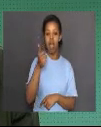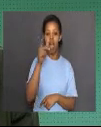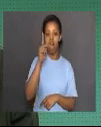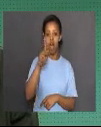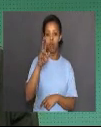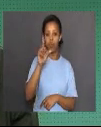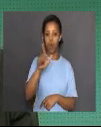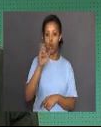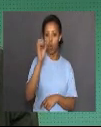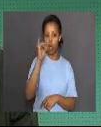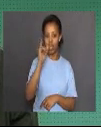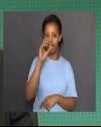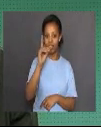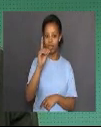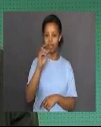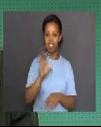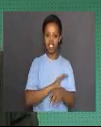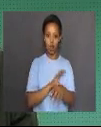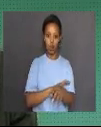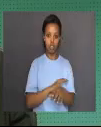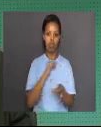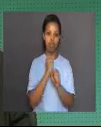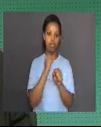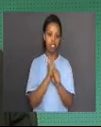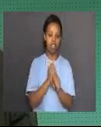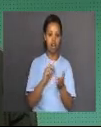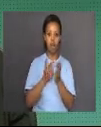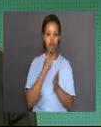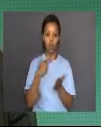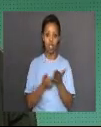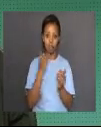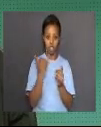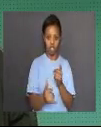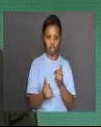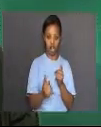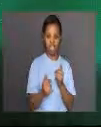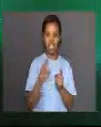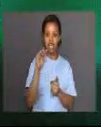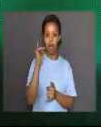from the 2 haploid cells that resulted from Meiosis 1.